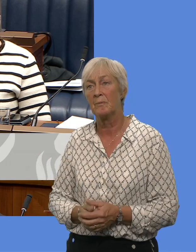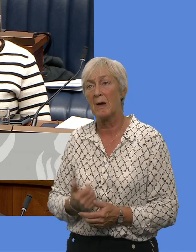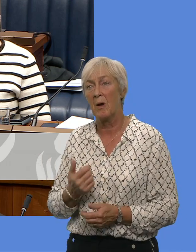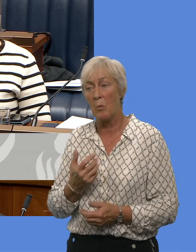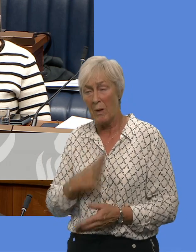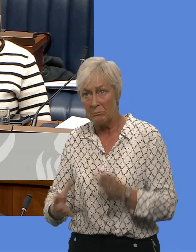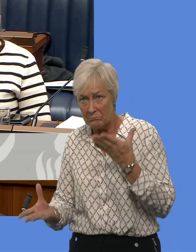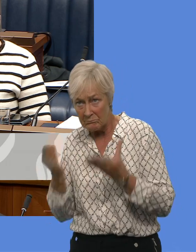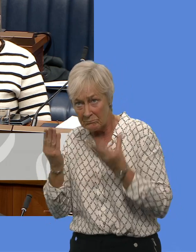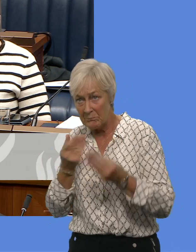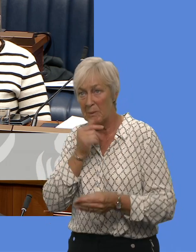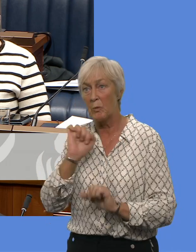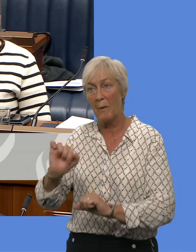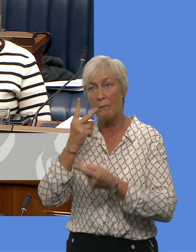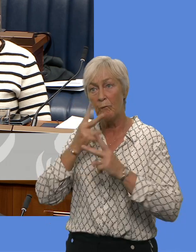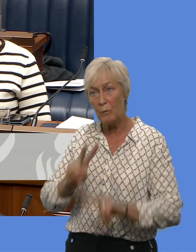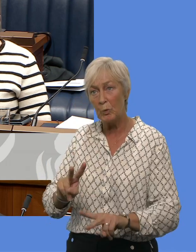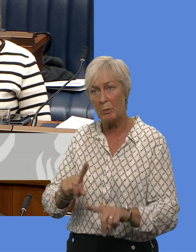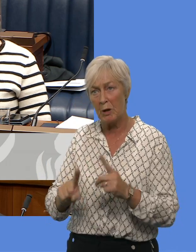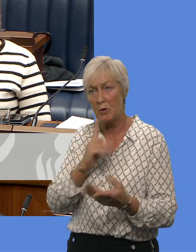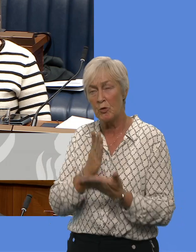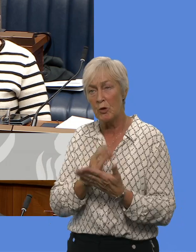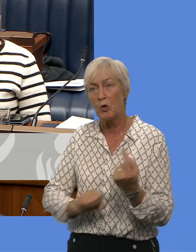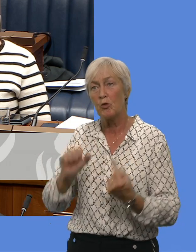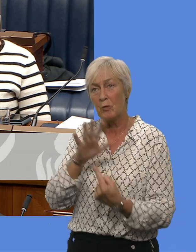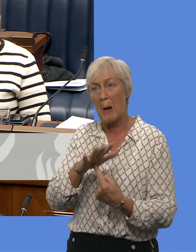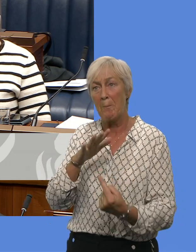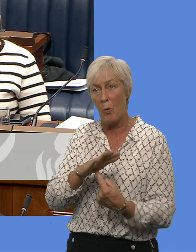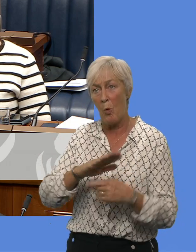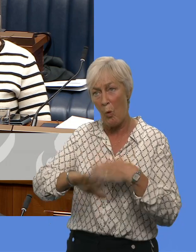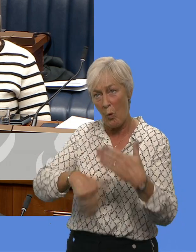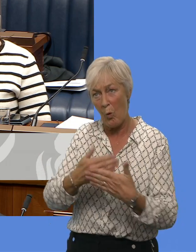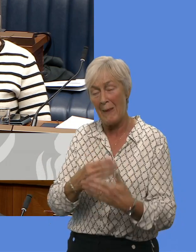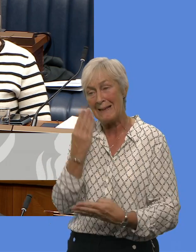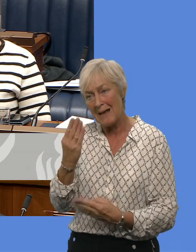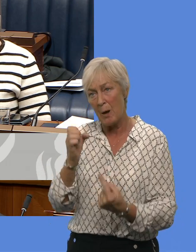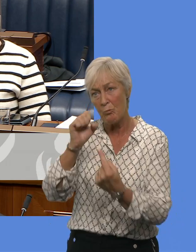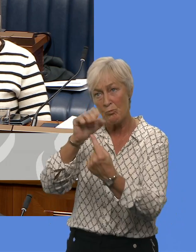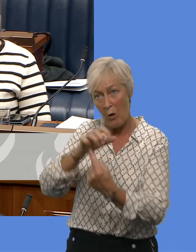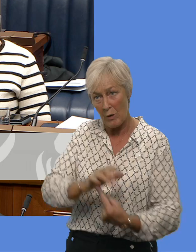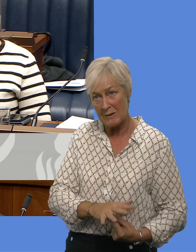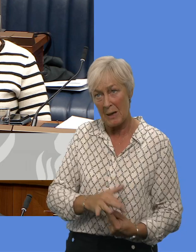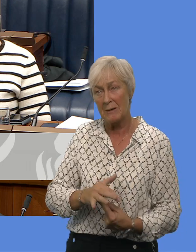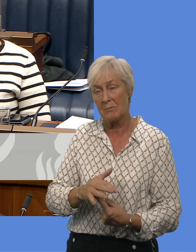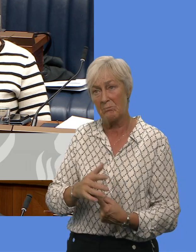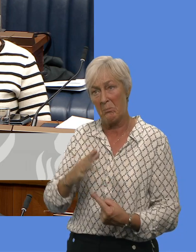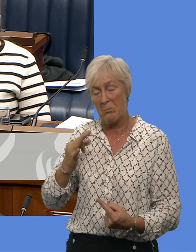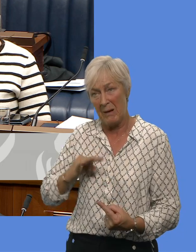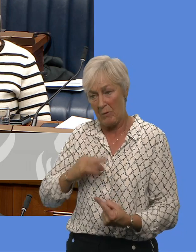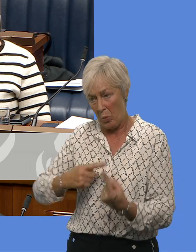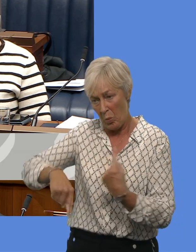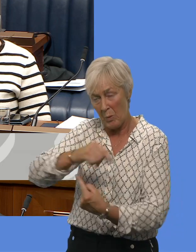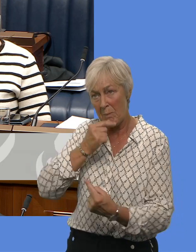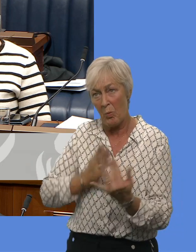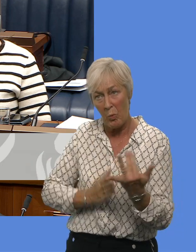want to listen to people's views on that, but it is critically important that all of those 9 priorities benefit people equally right